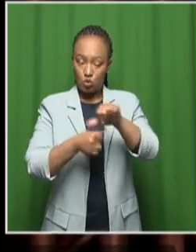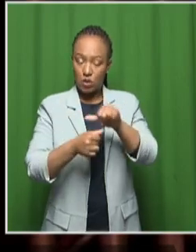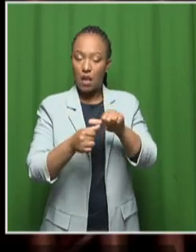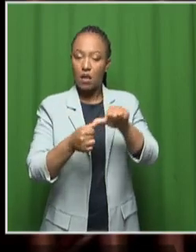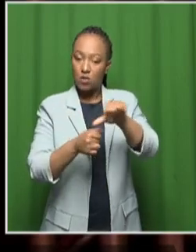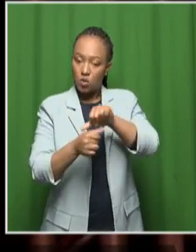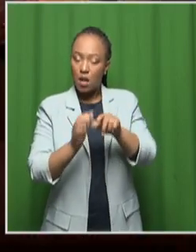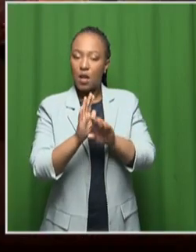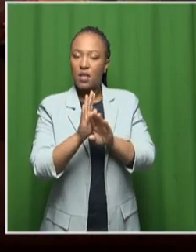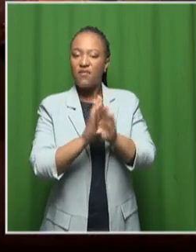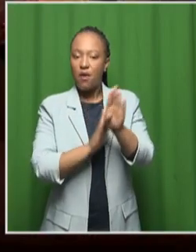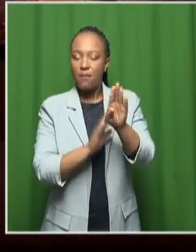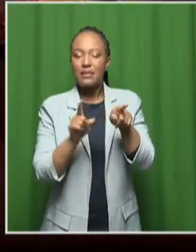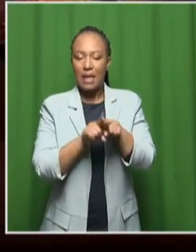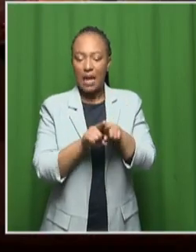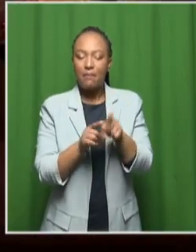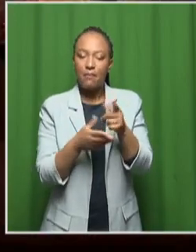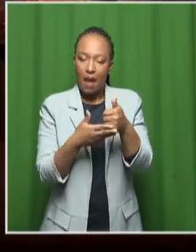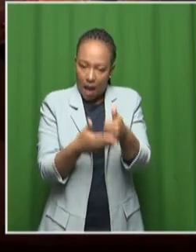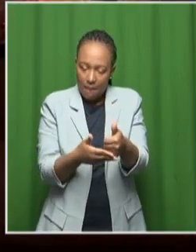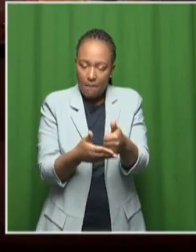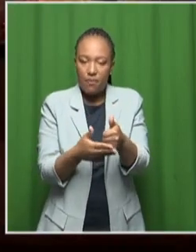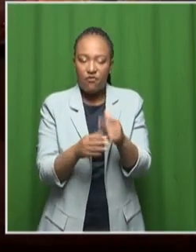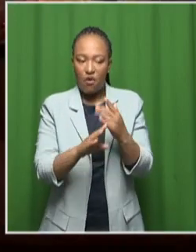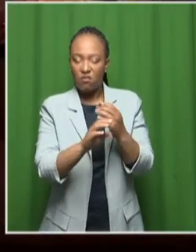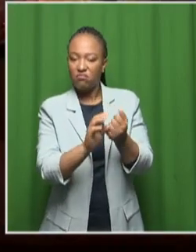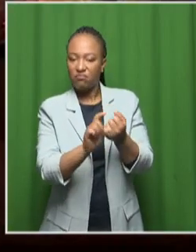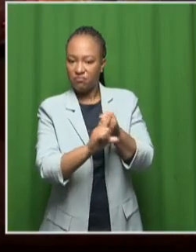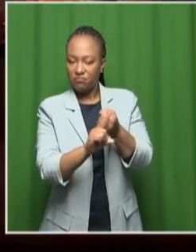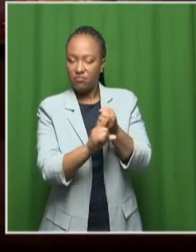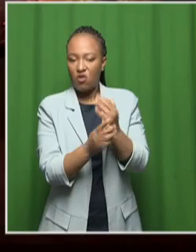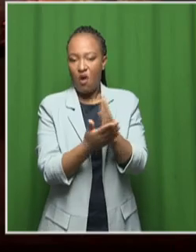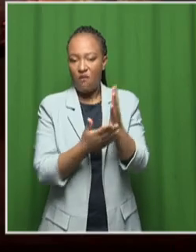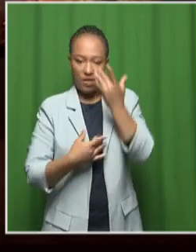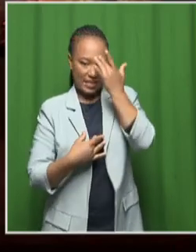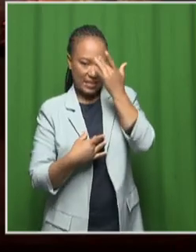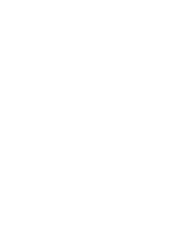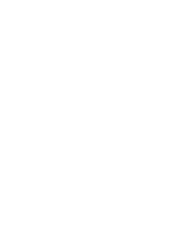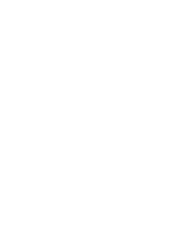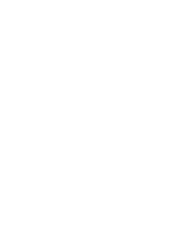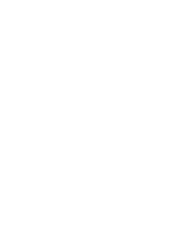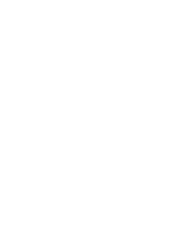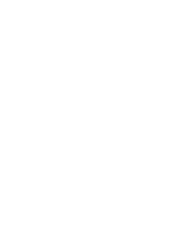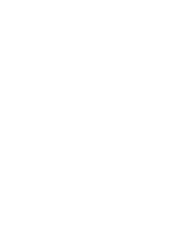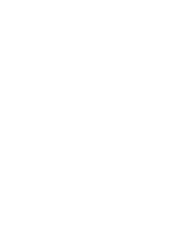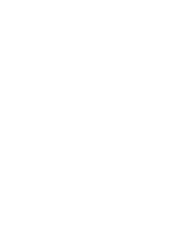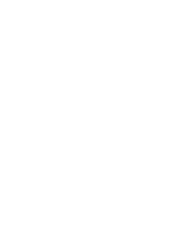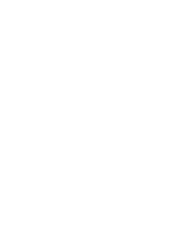fighting diseases. Melinda, SABC News, Durban.